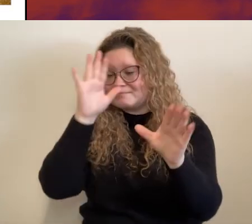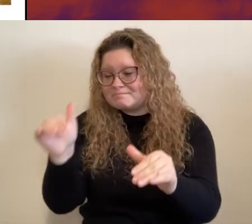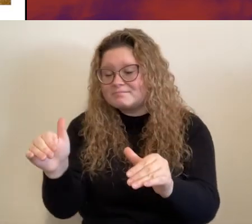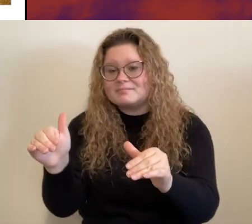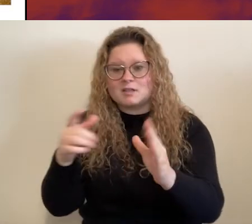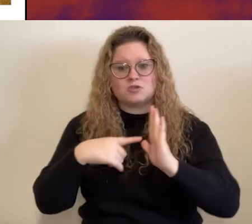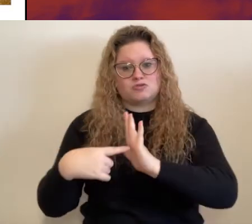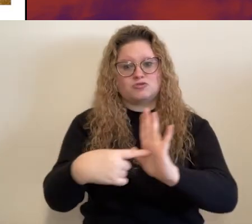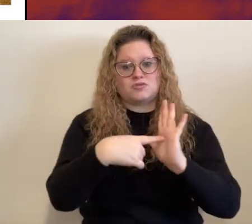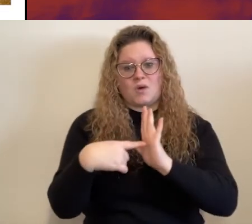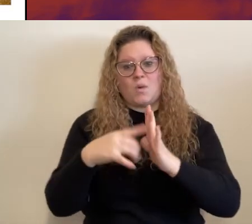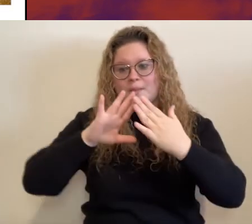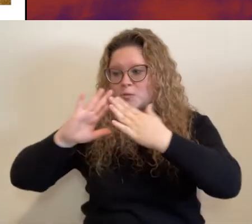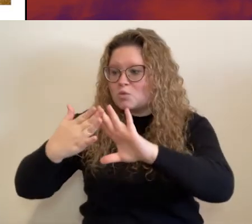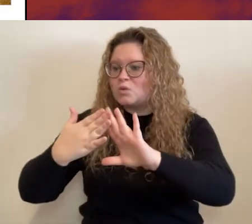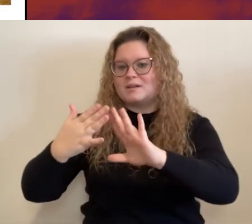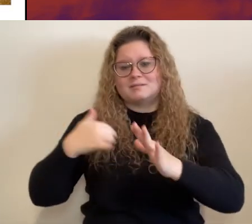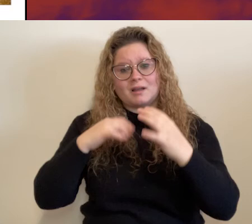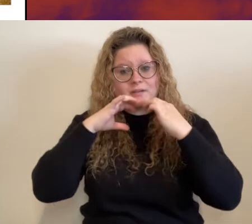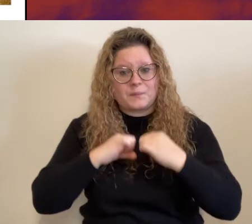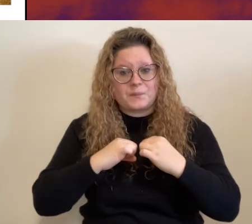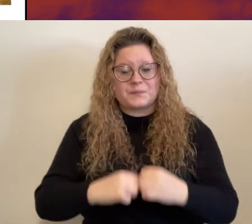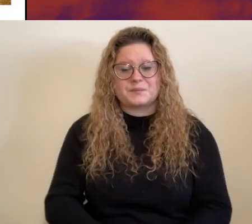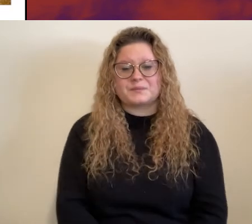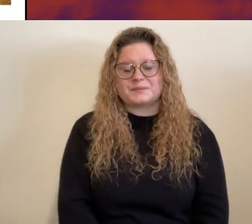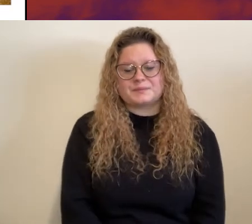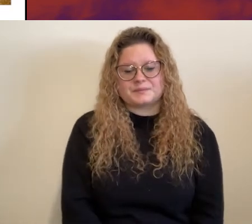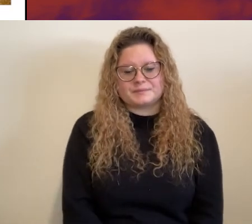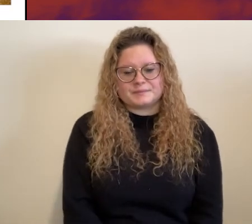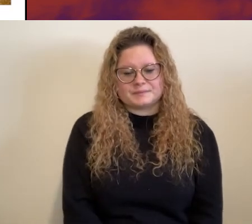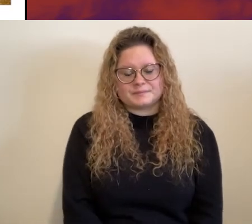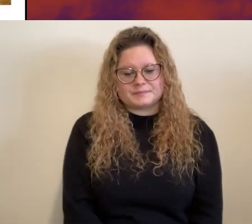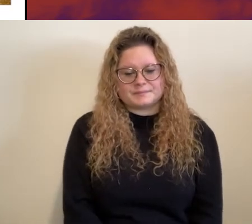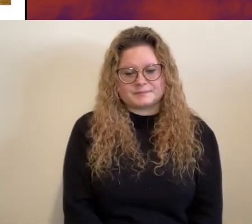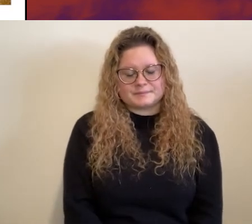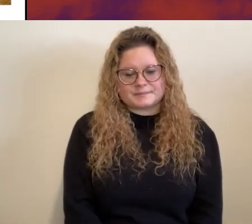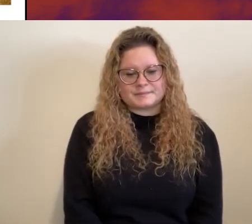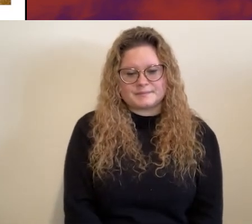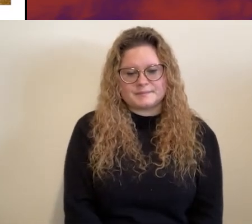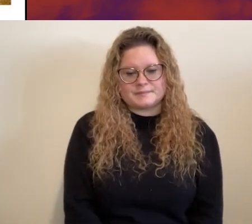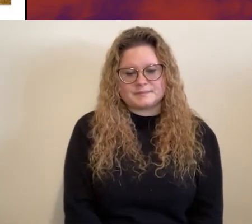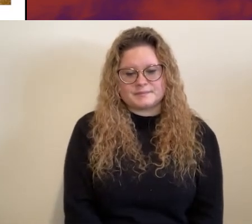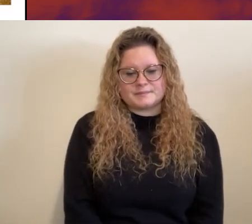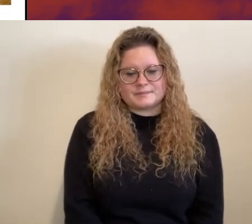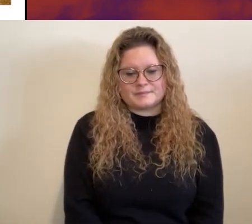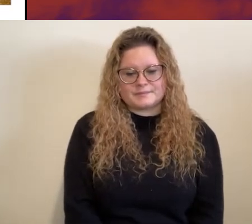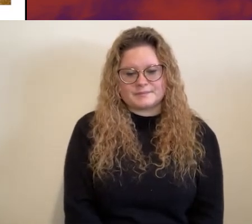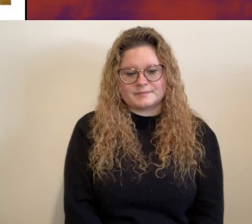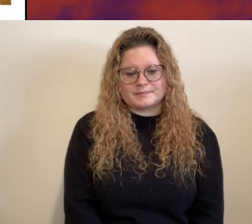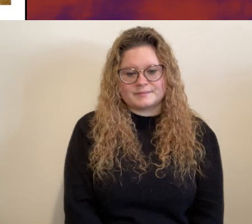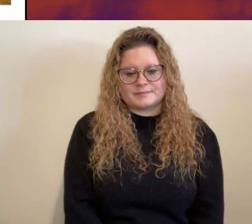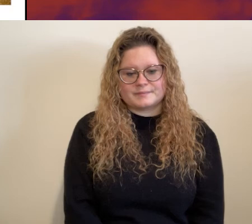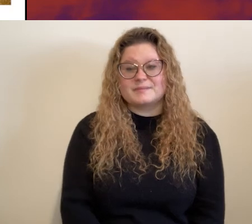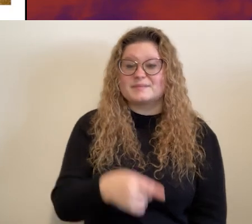and community that I also value as well. And during this situation, we also had there's a minute